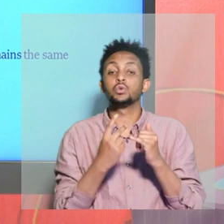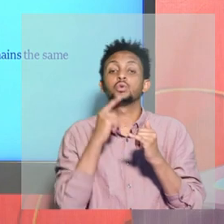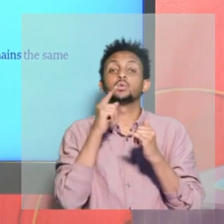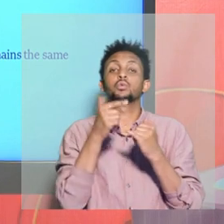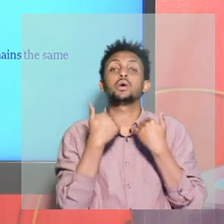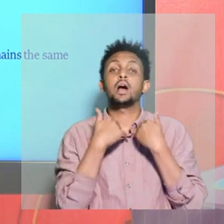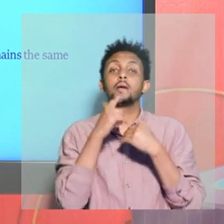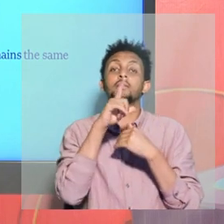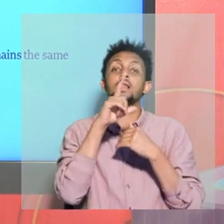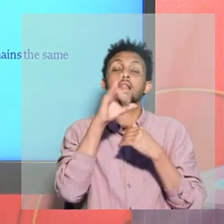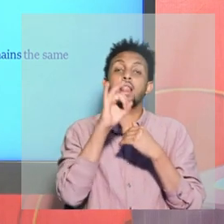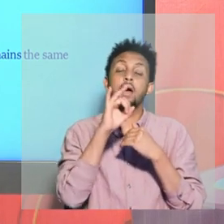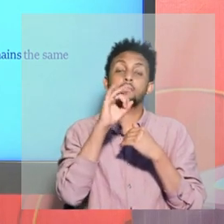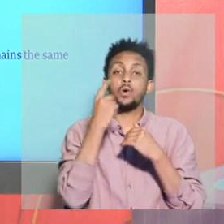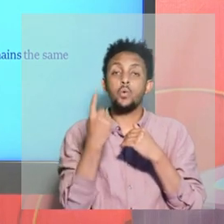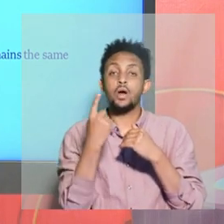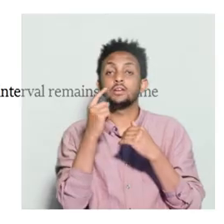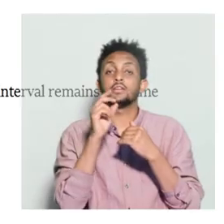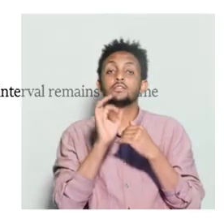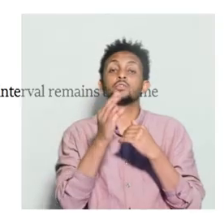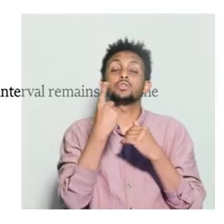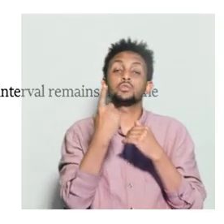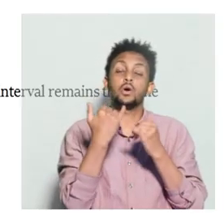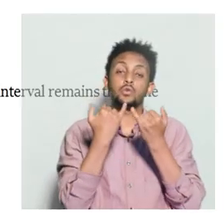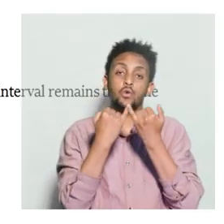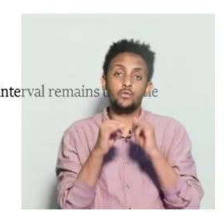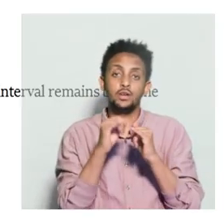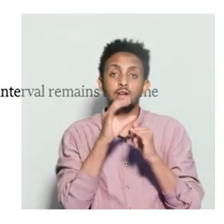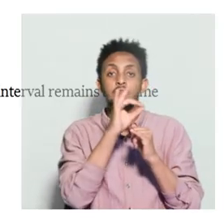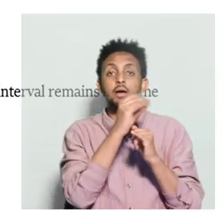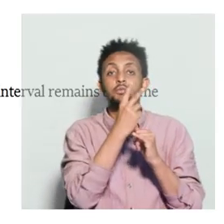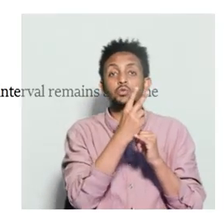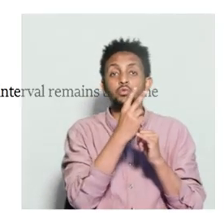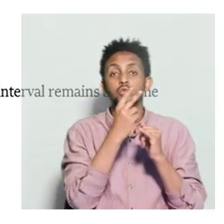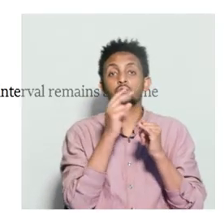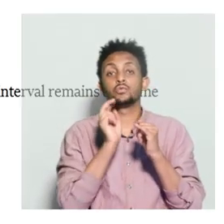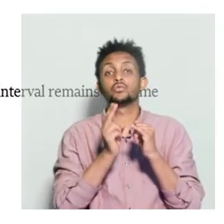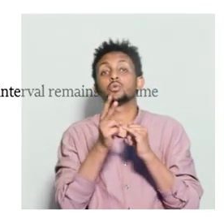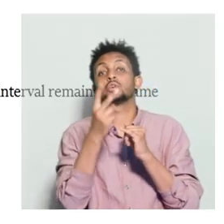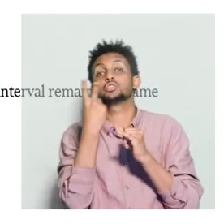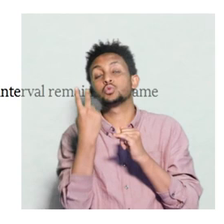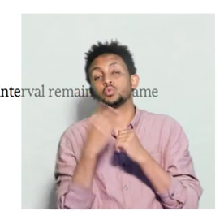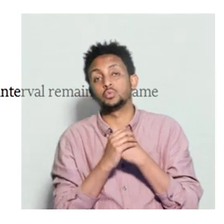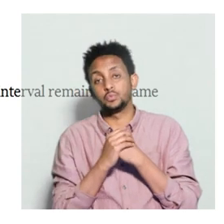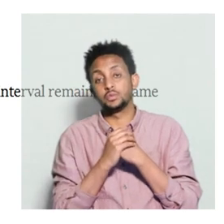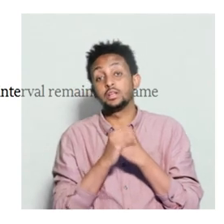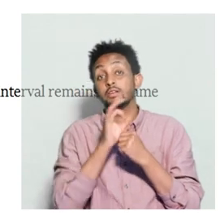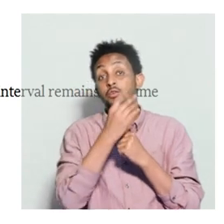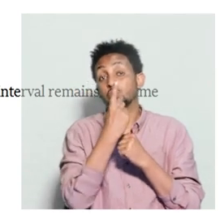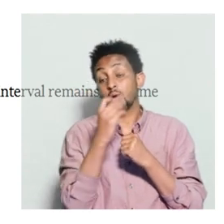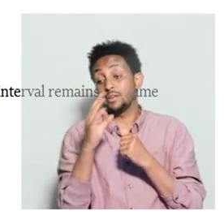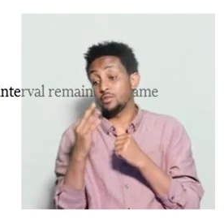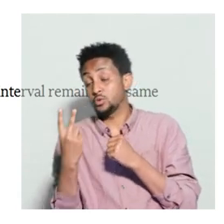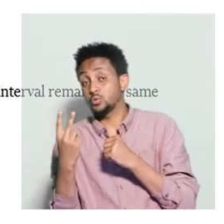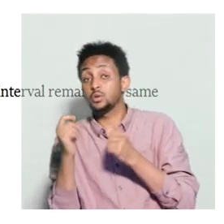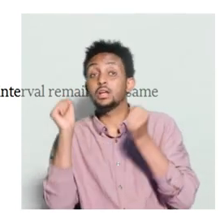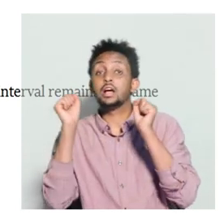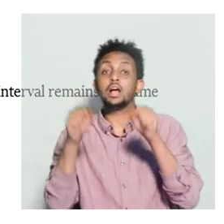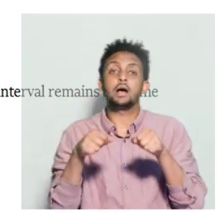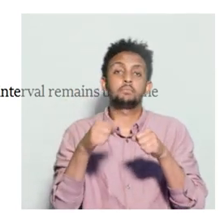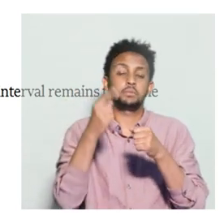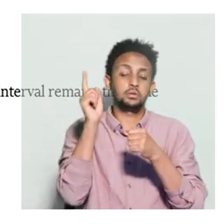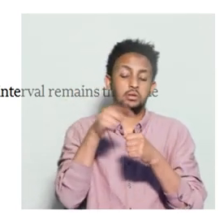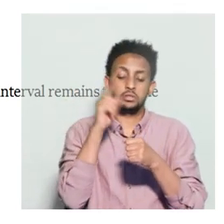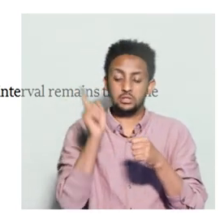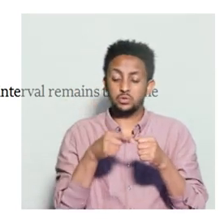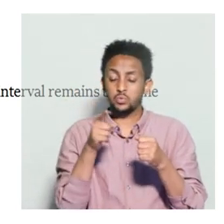V2, lambda 1, frequency 1 over lambda 2, frequency 2. Frequency 1 and frequency 2 can be cancelled